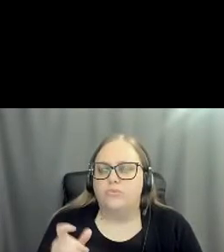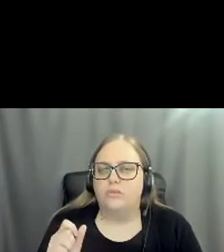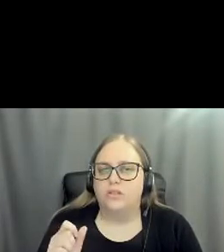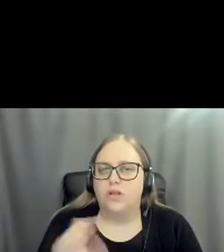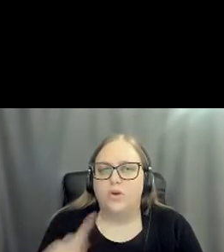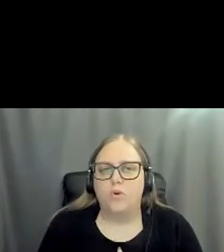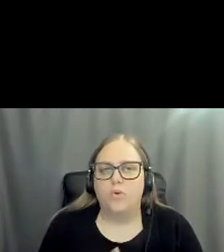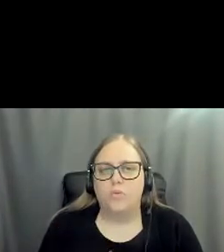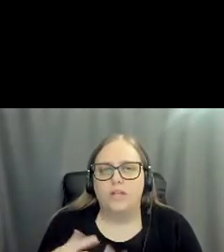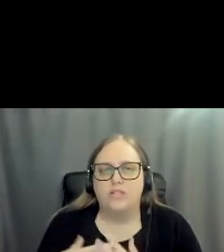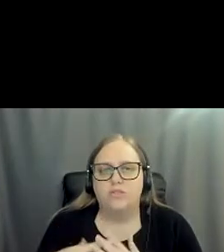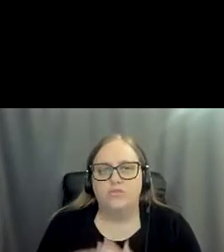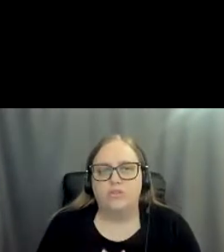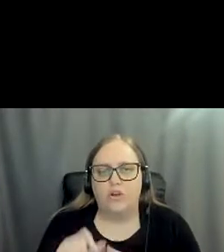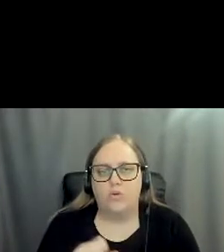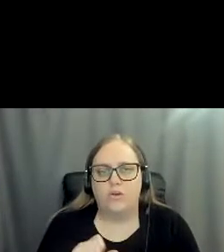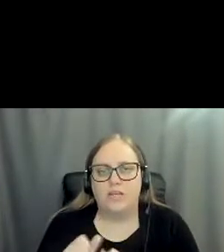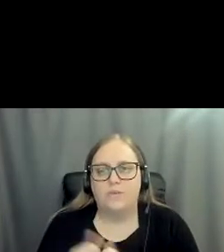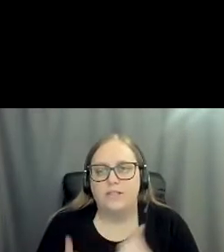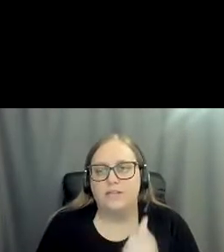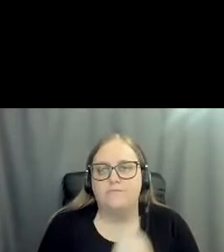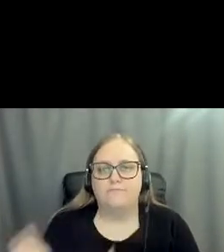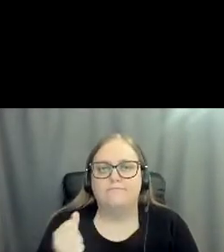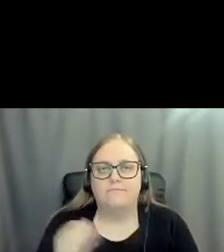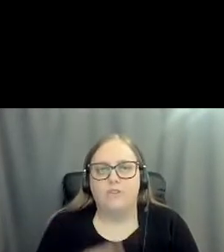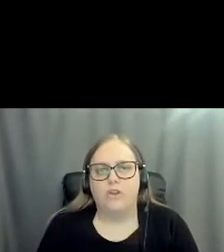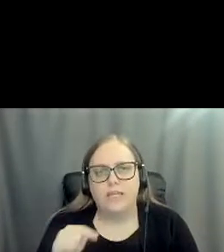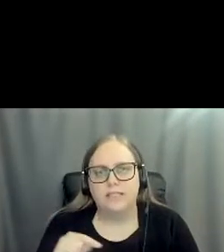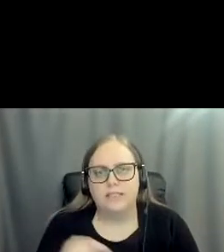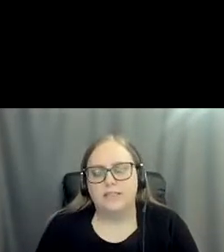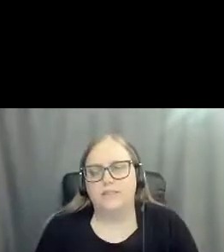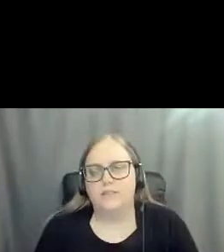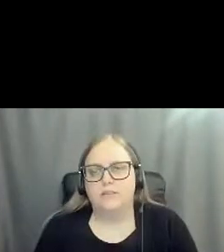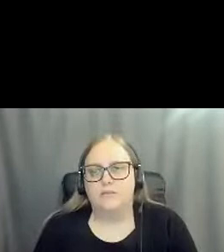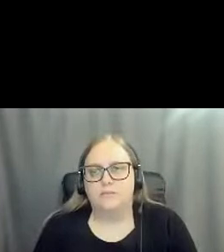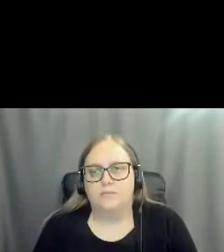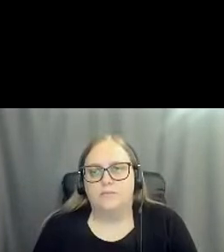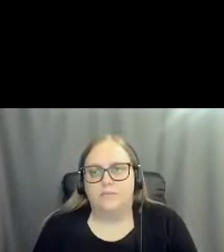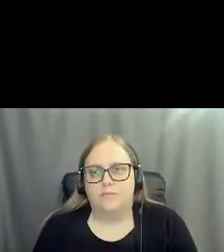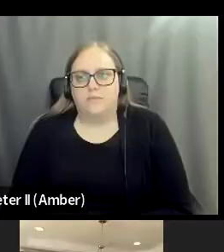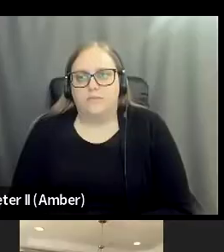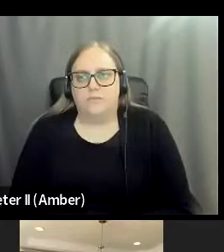when did you start working with the executive on this?